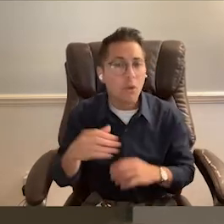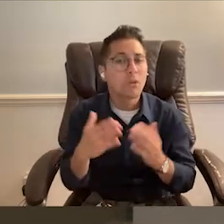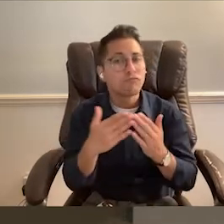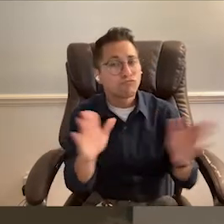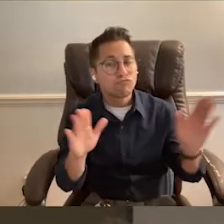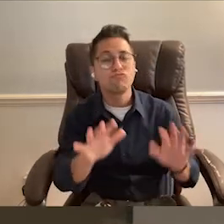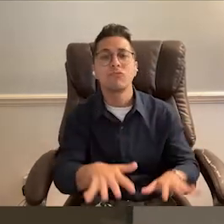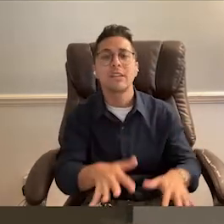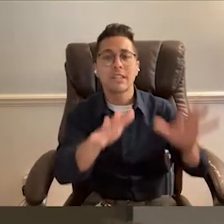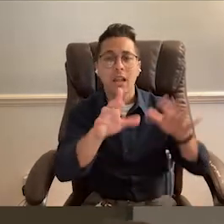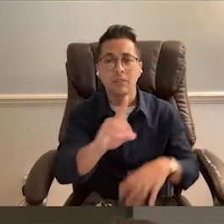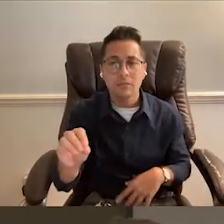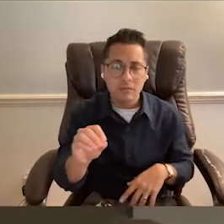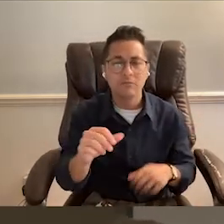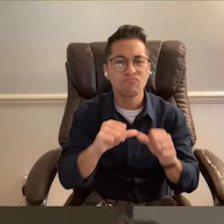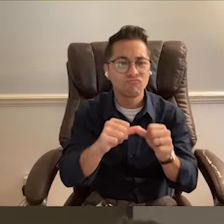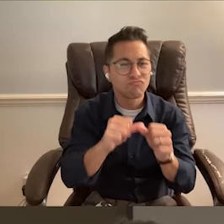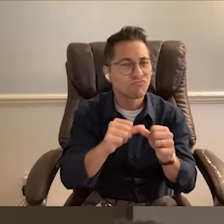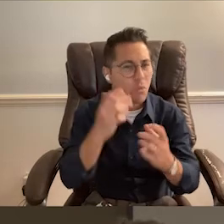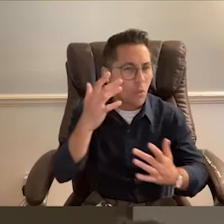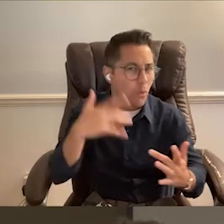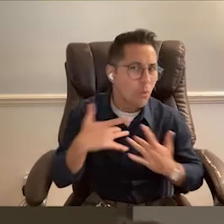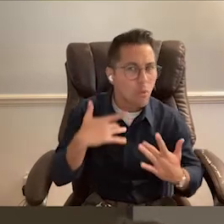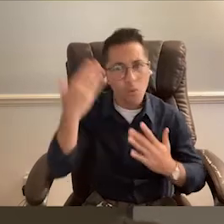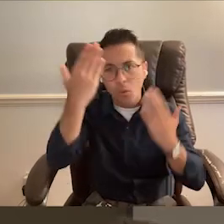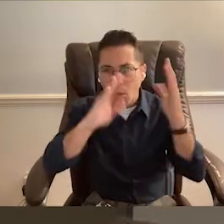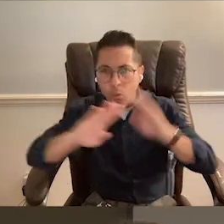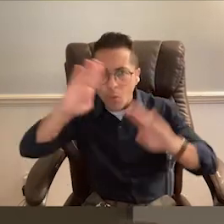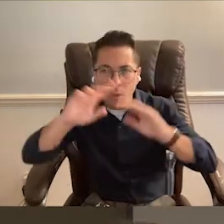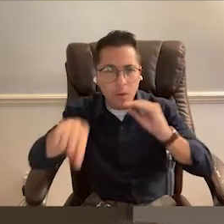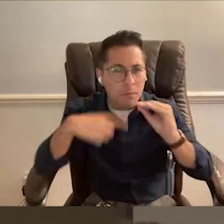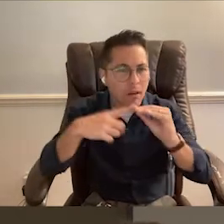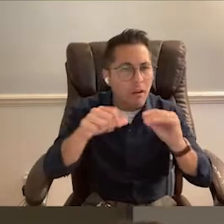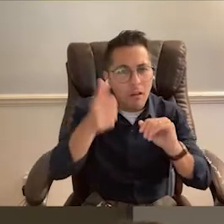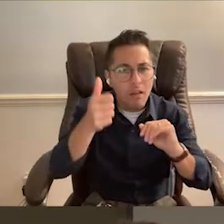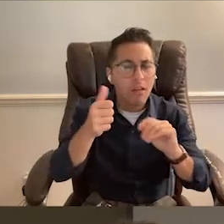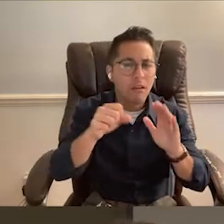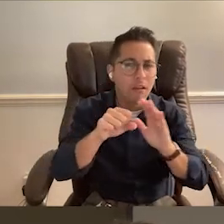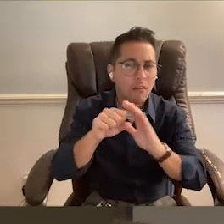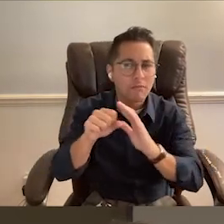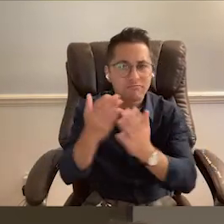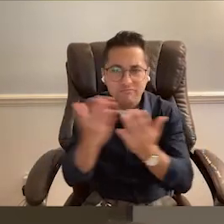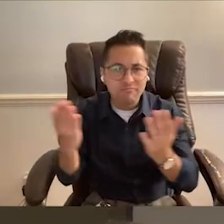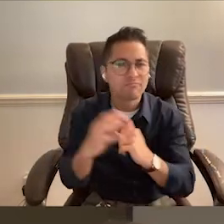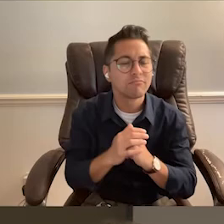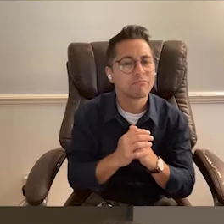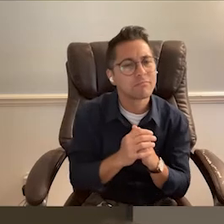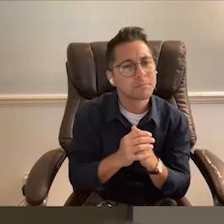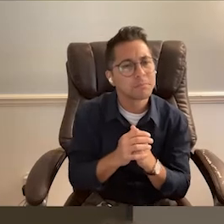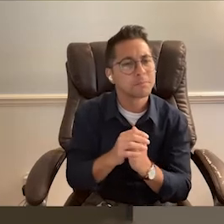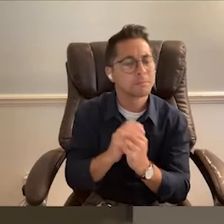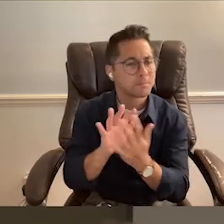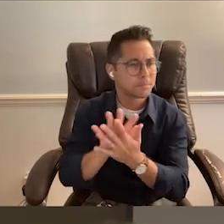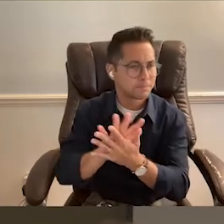There are some major types of anxiety disorders, which is generalized anxiety disorder, which is chronic worry about a variety of